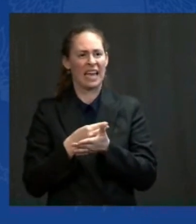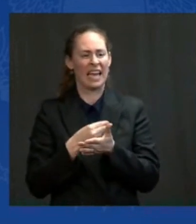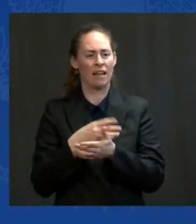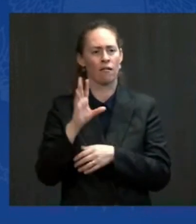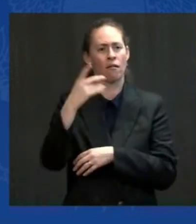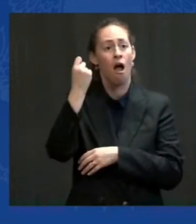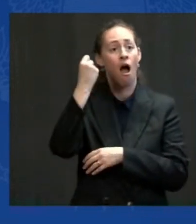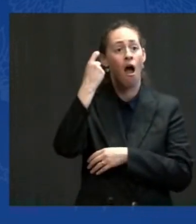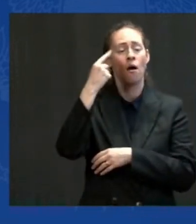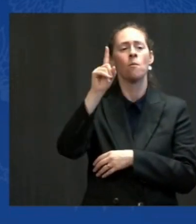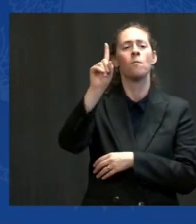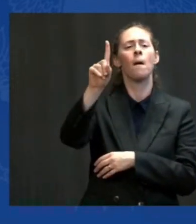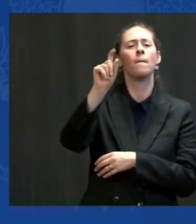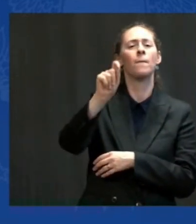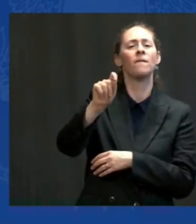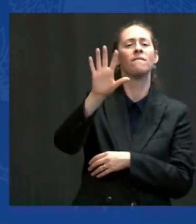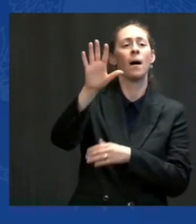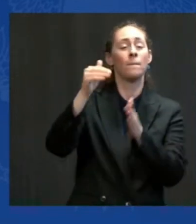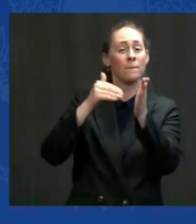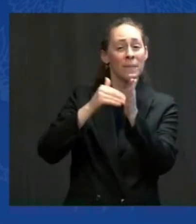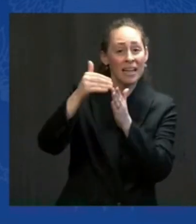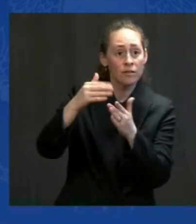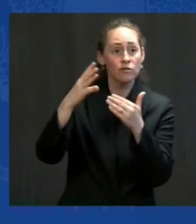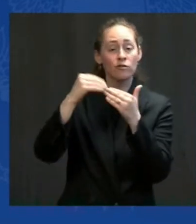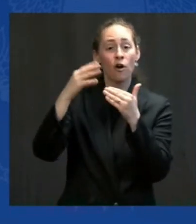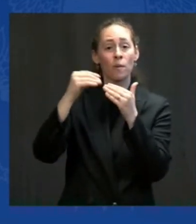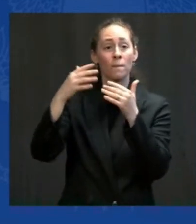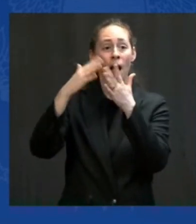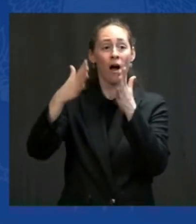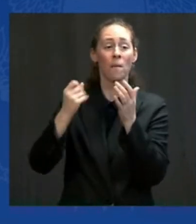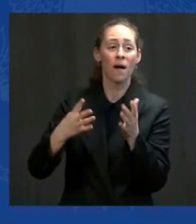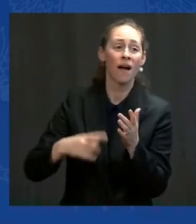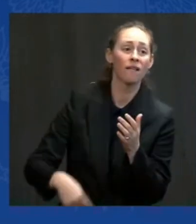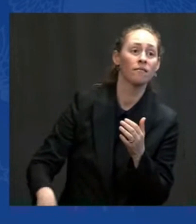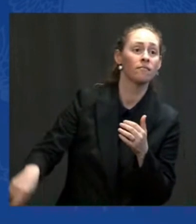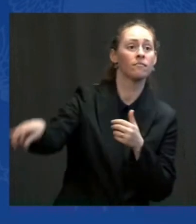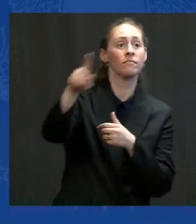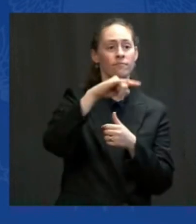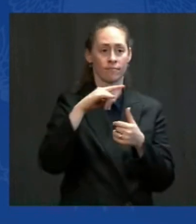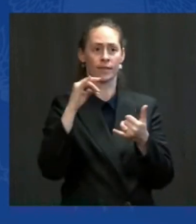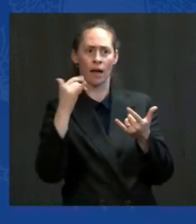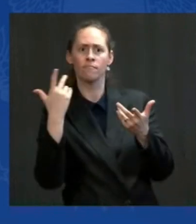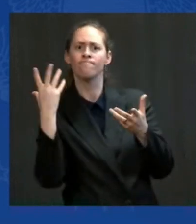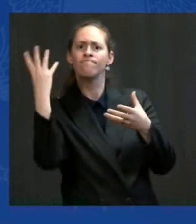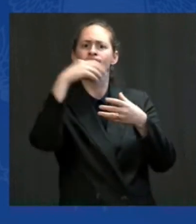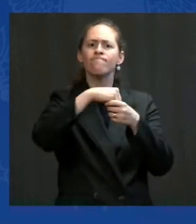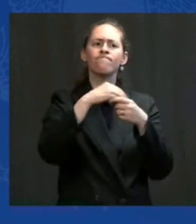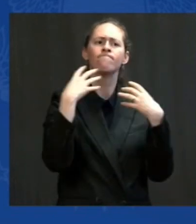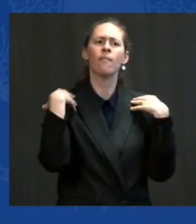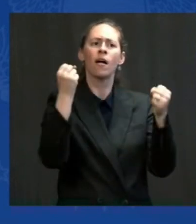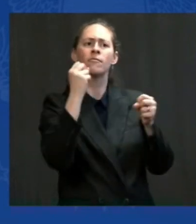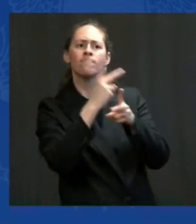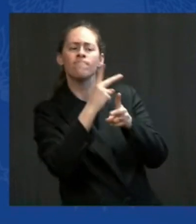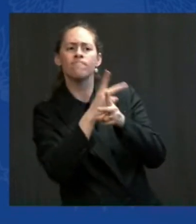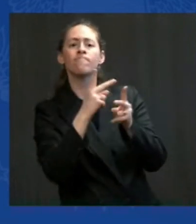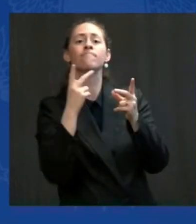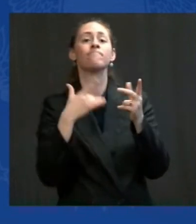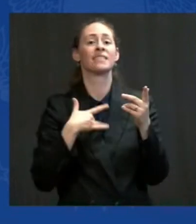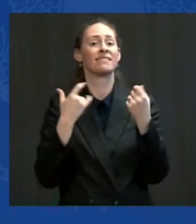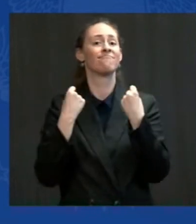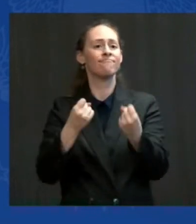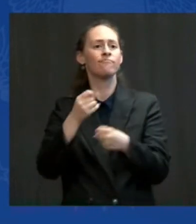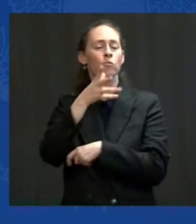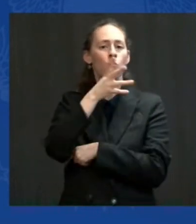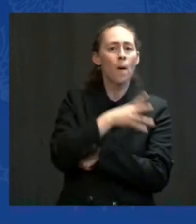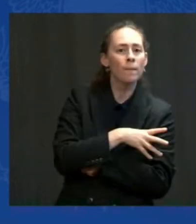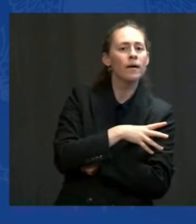home care. They're disproportionately women, women of color, and immigrants, and those jobs are among the lowest paid in the economy.